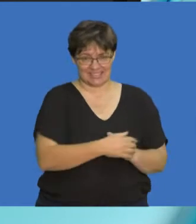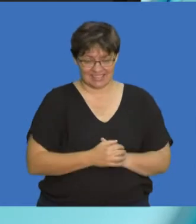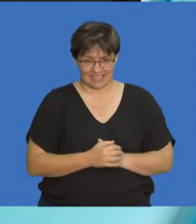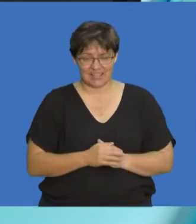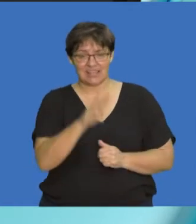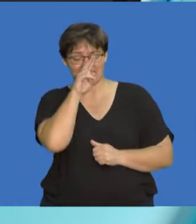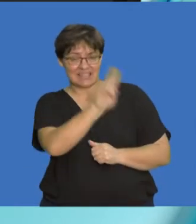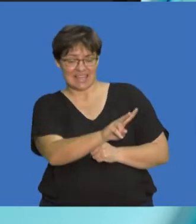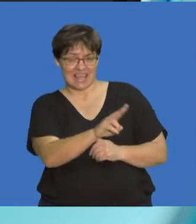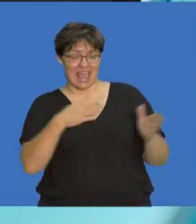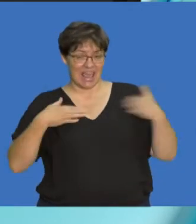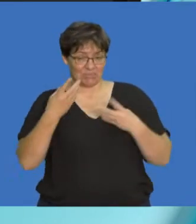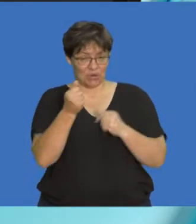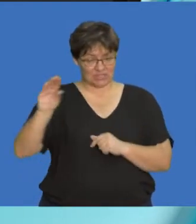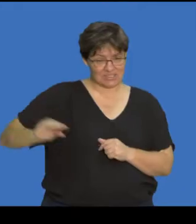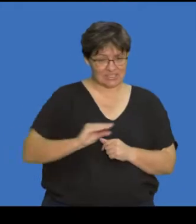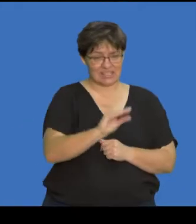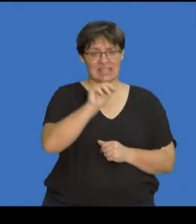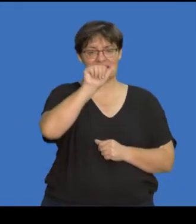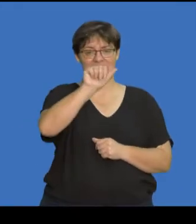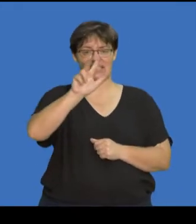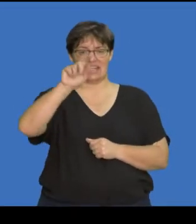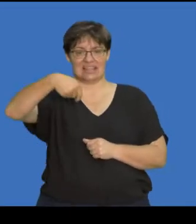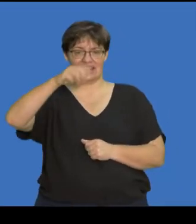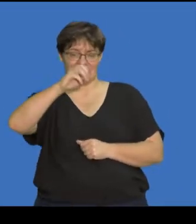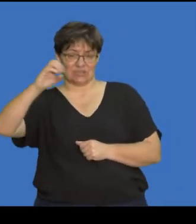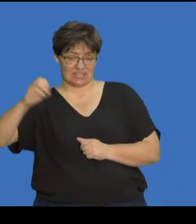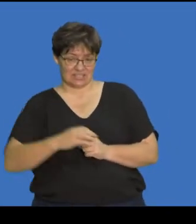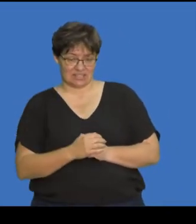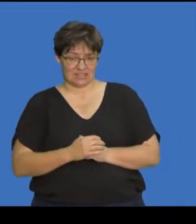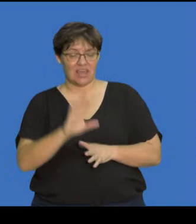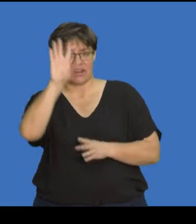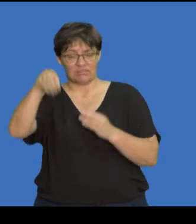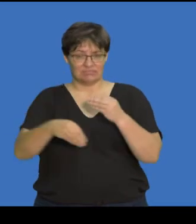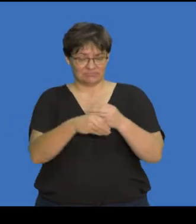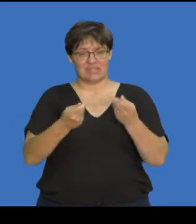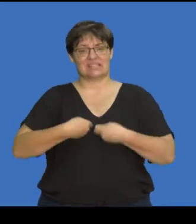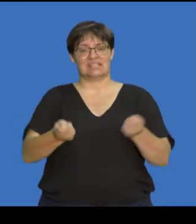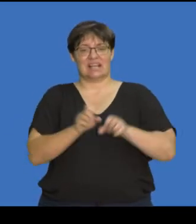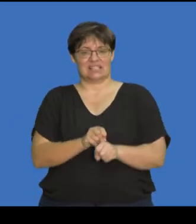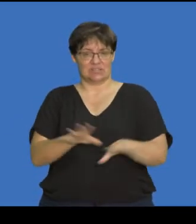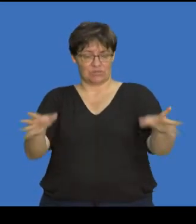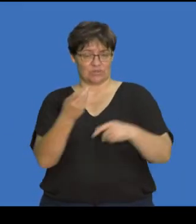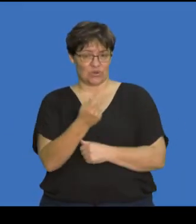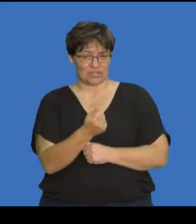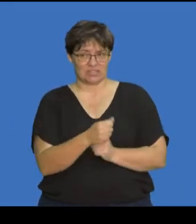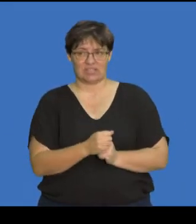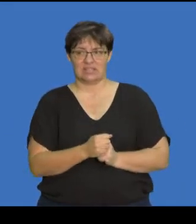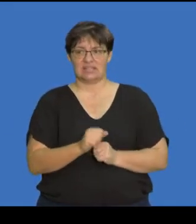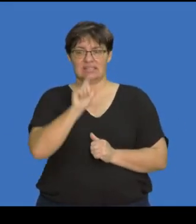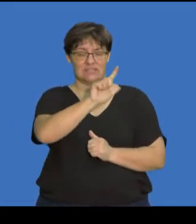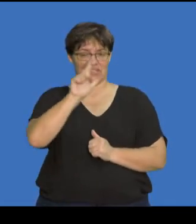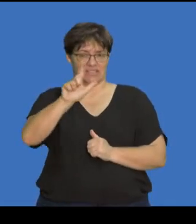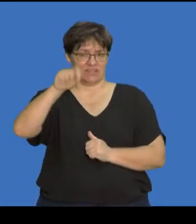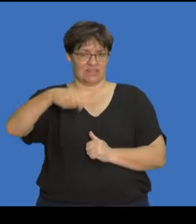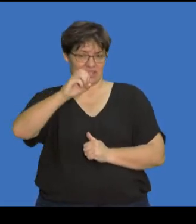cost that you bring in, 68,000 Rand. You then bring in your selling and distribution cost, which was 77,000